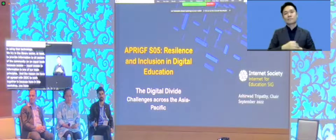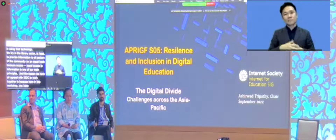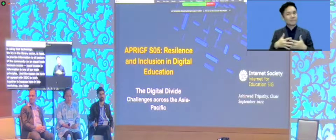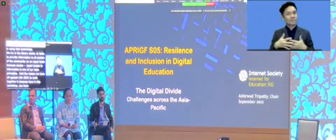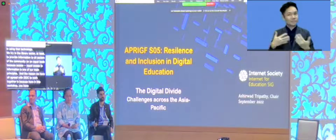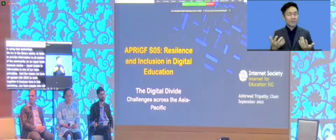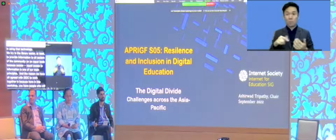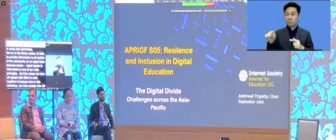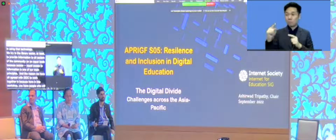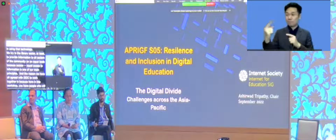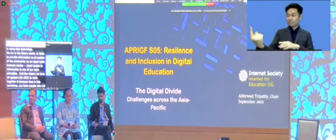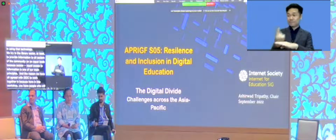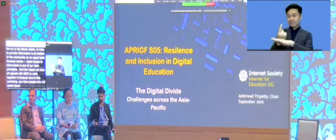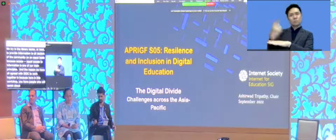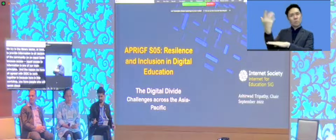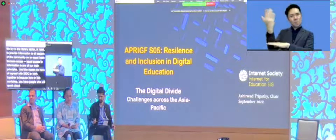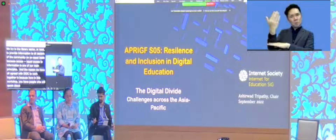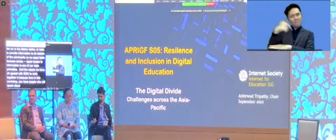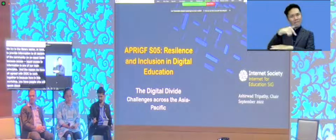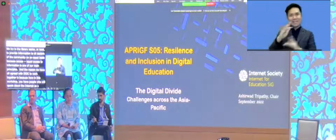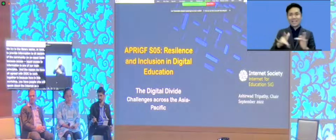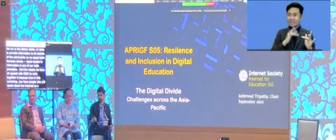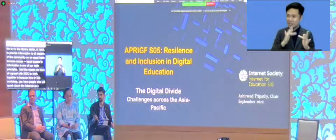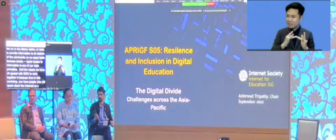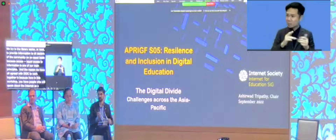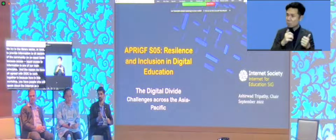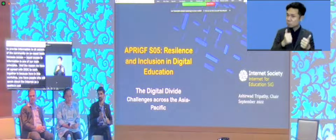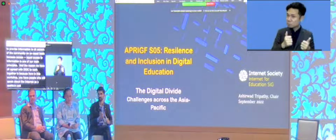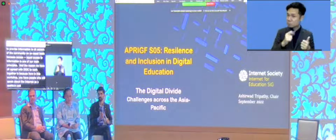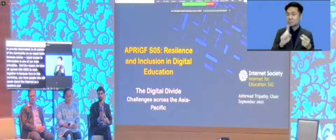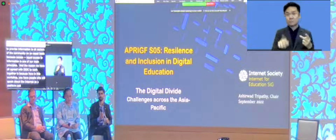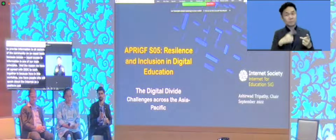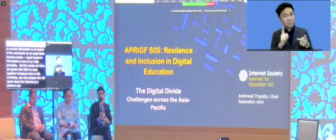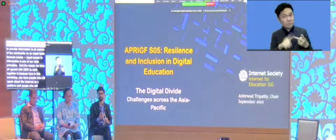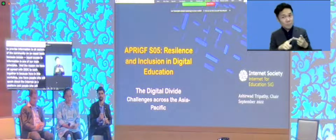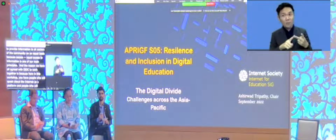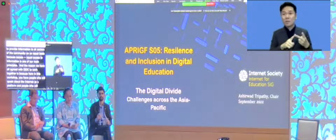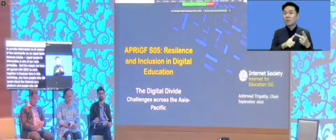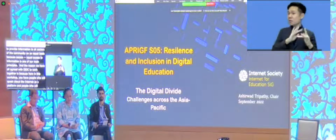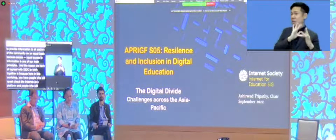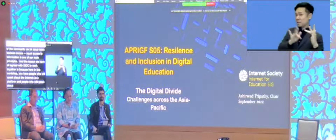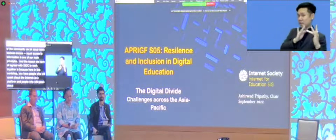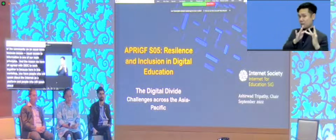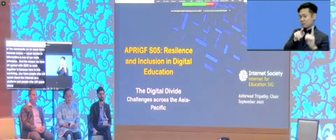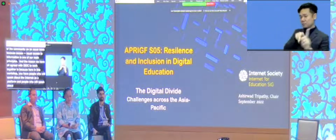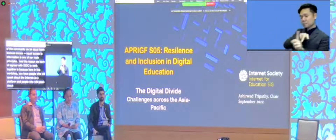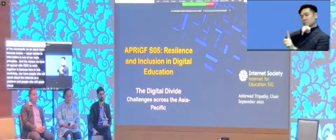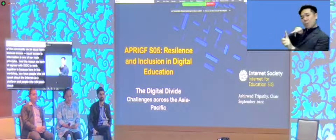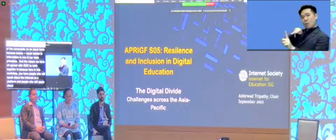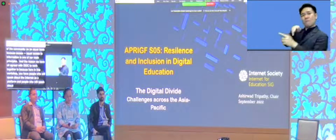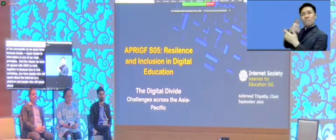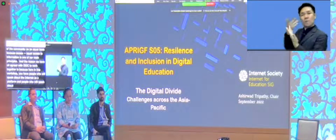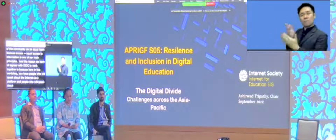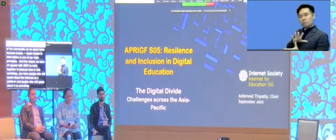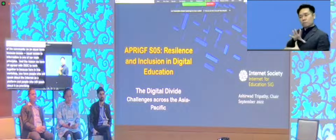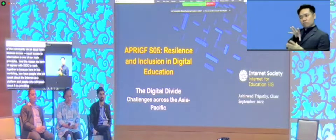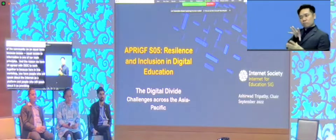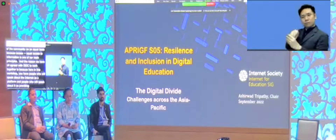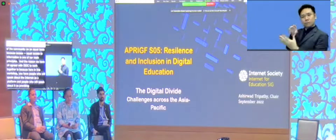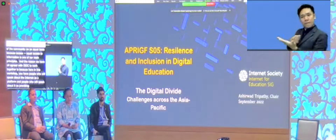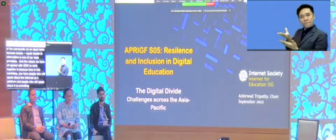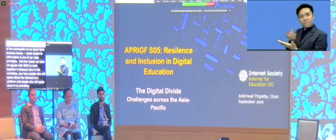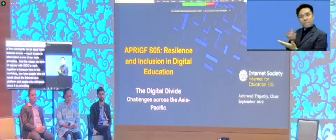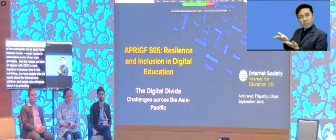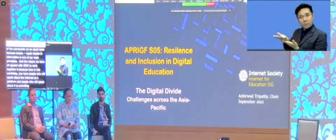the internet as a platform and people who will speak about it as providing content, and all of us will